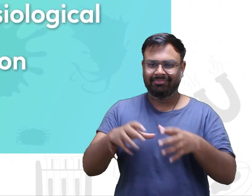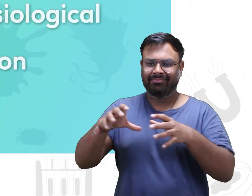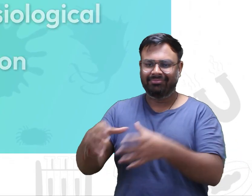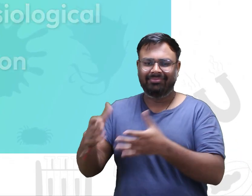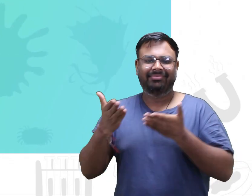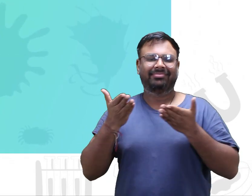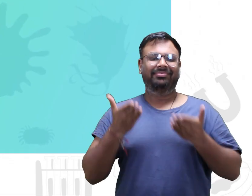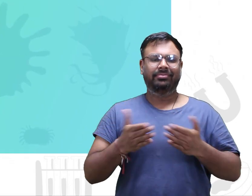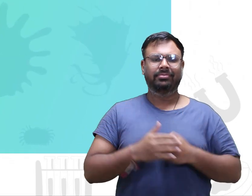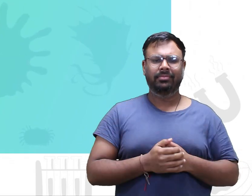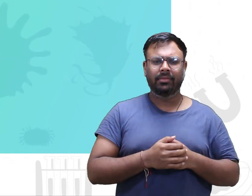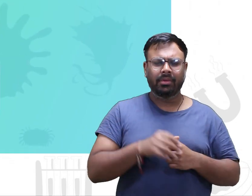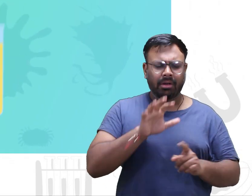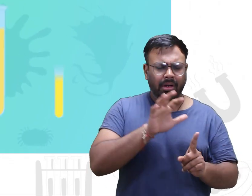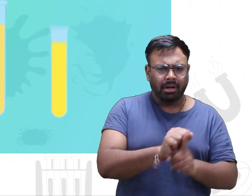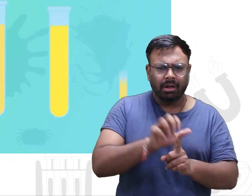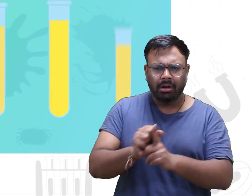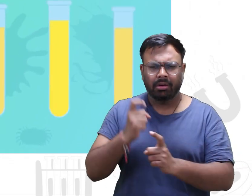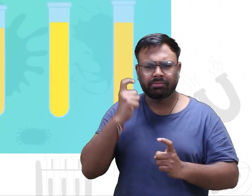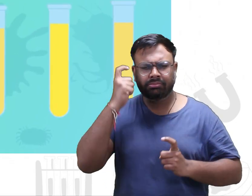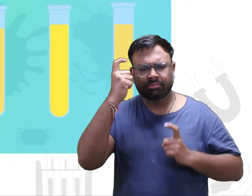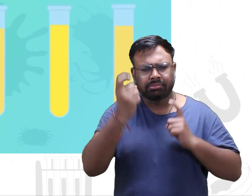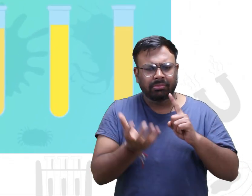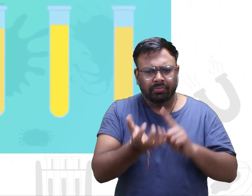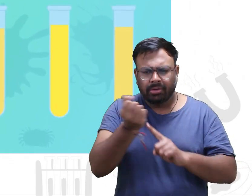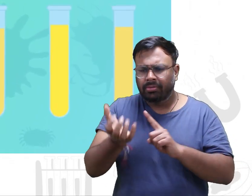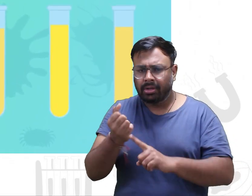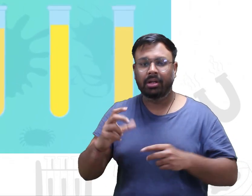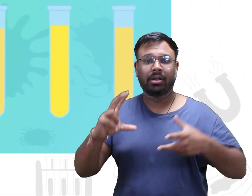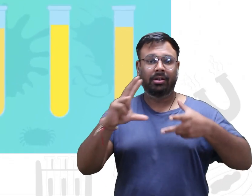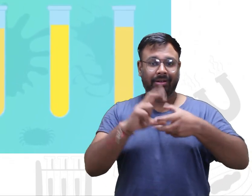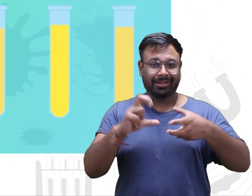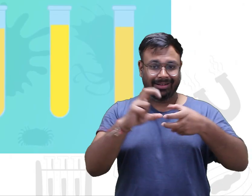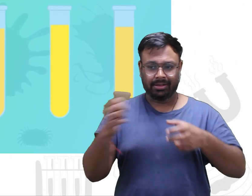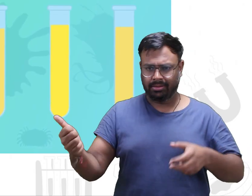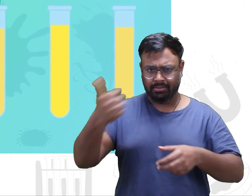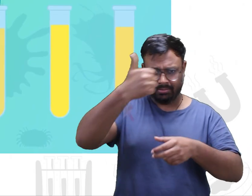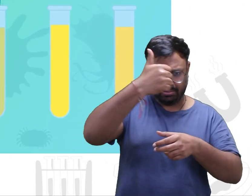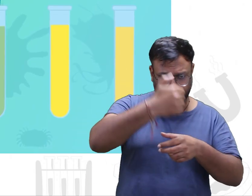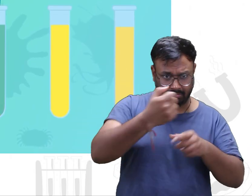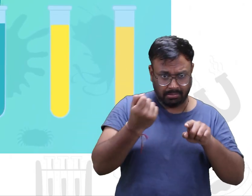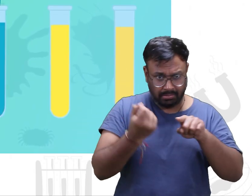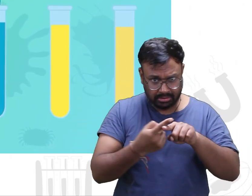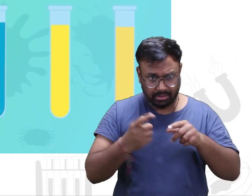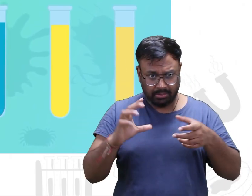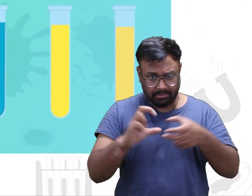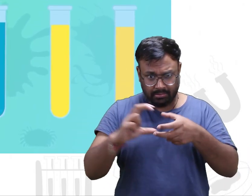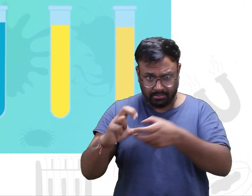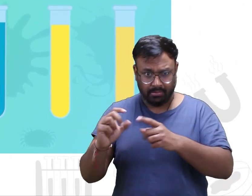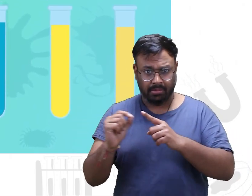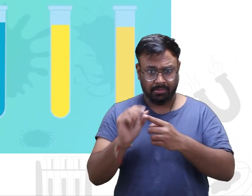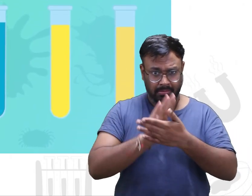physiological characterization. Here we figure out the different types of enzymes and byproducts produced by the microbes.